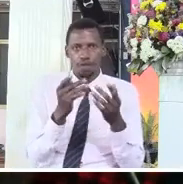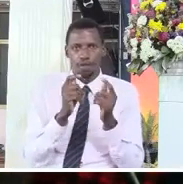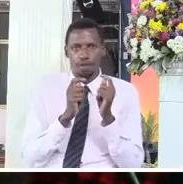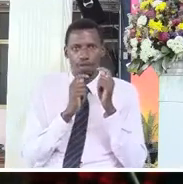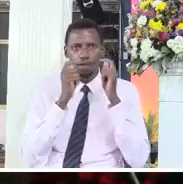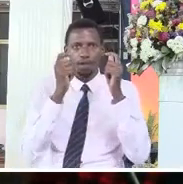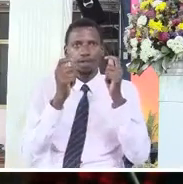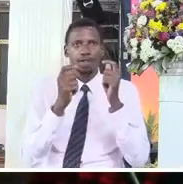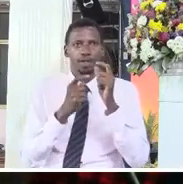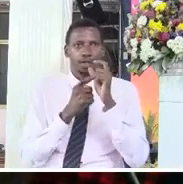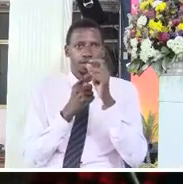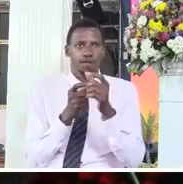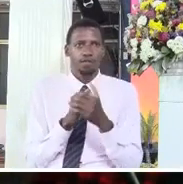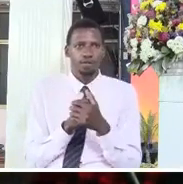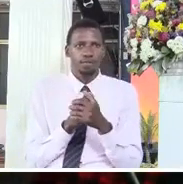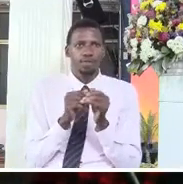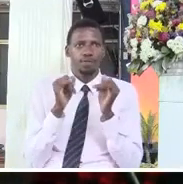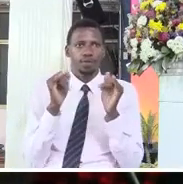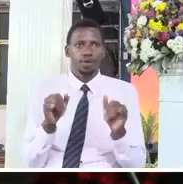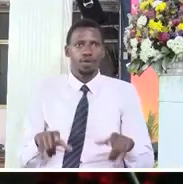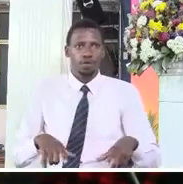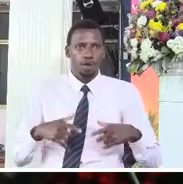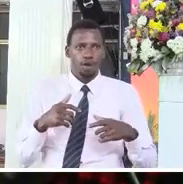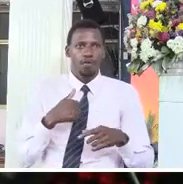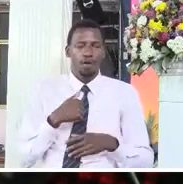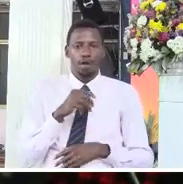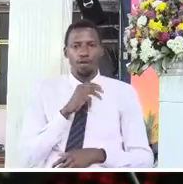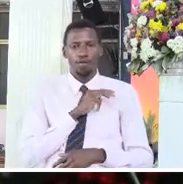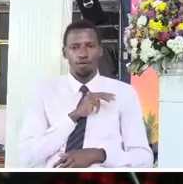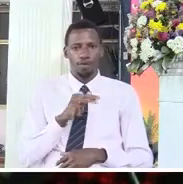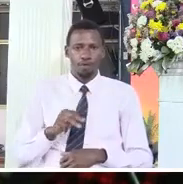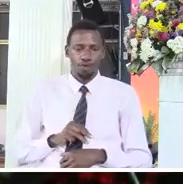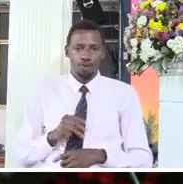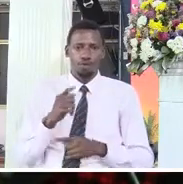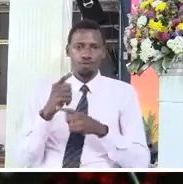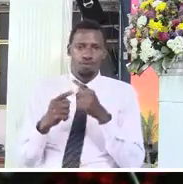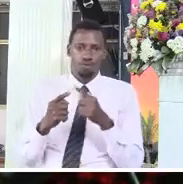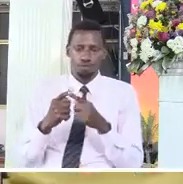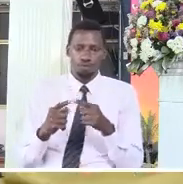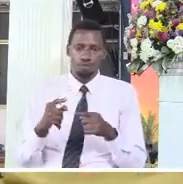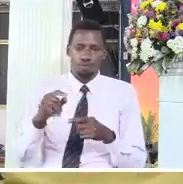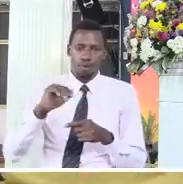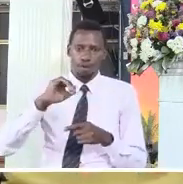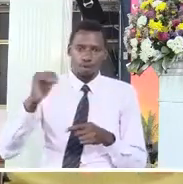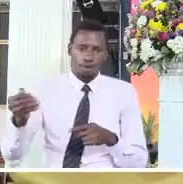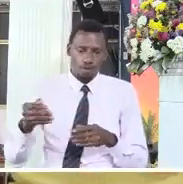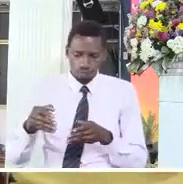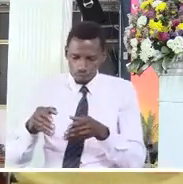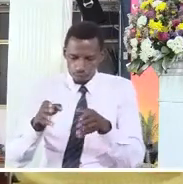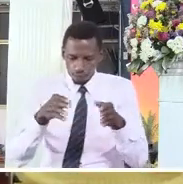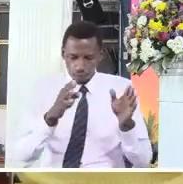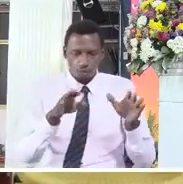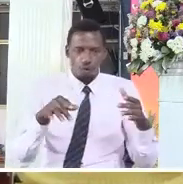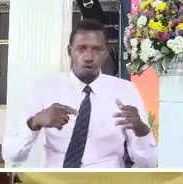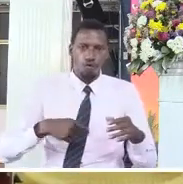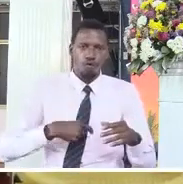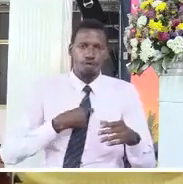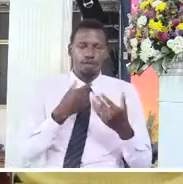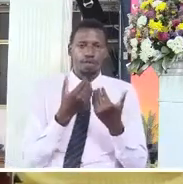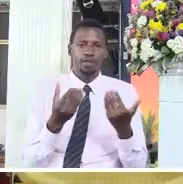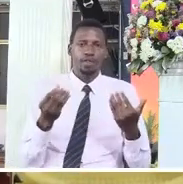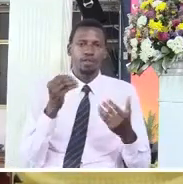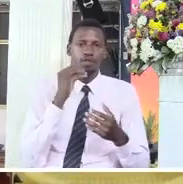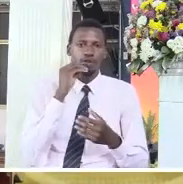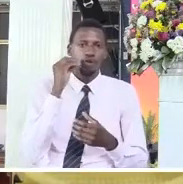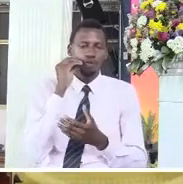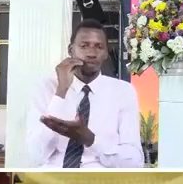carries missions every year, be they street missions or be they visits to children's home. These are